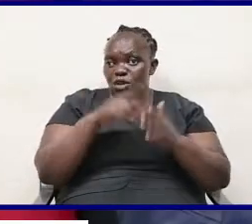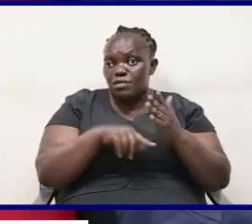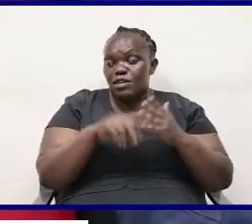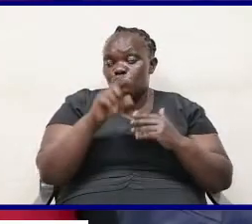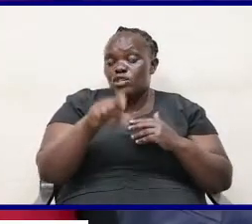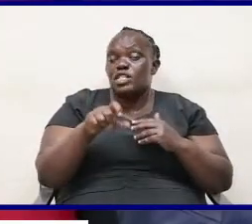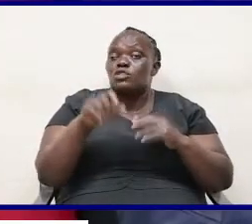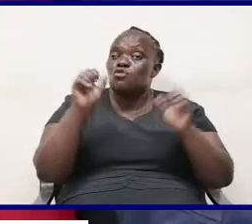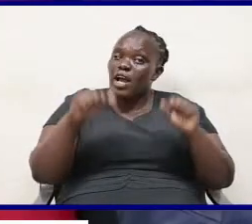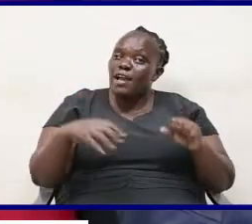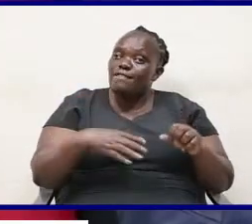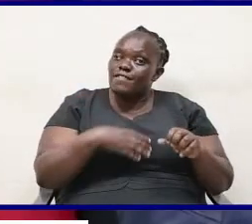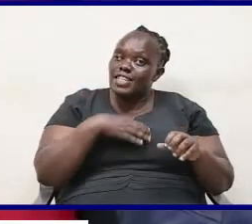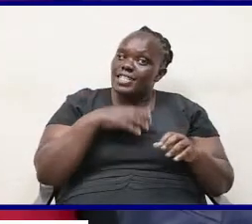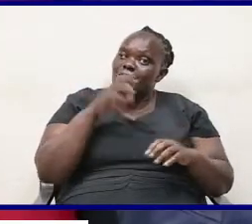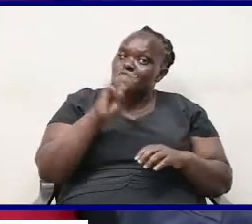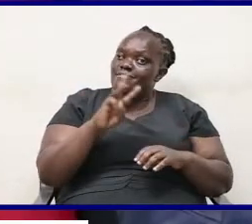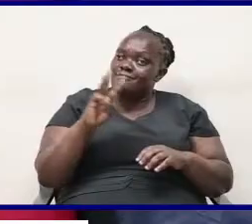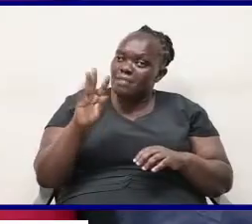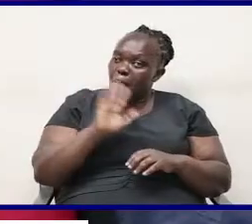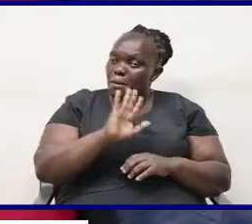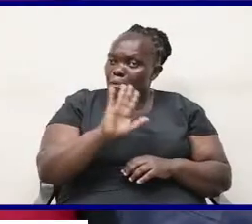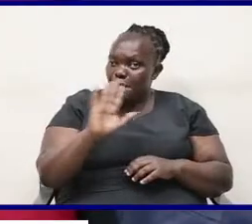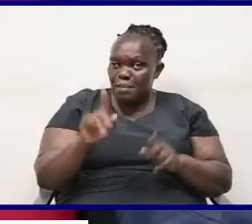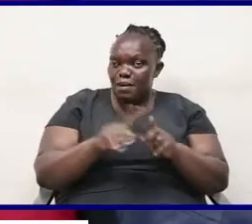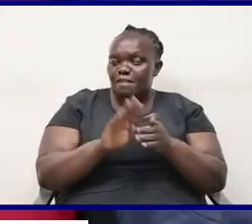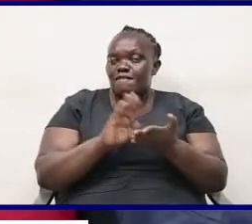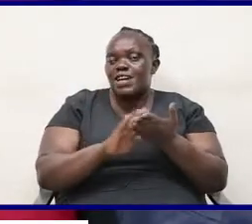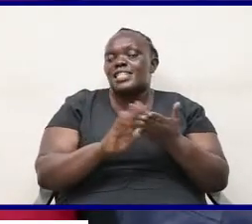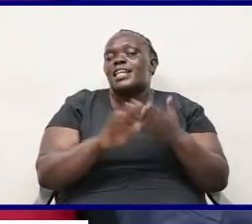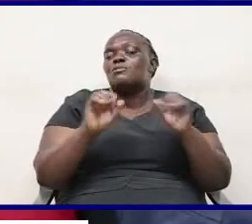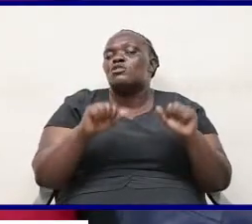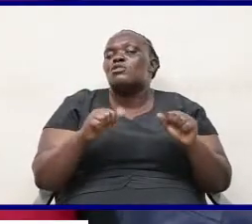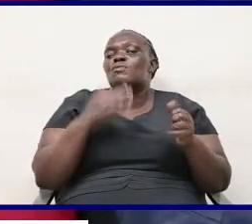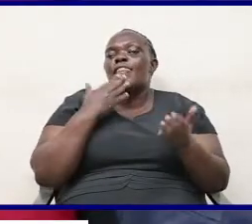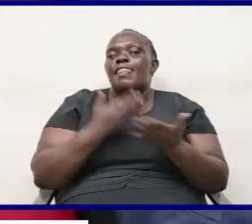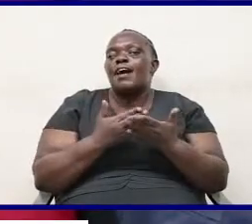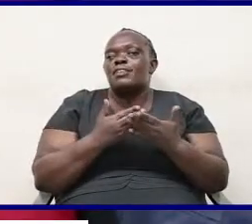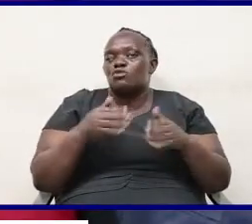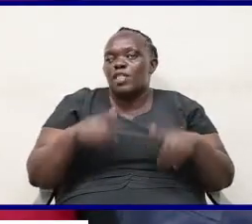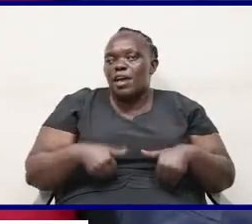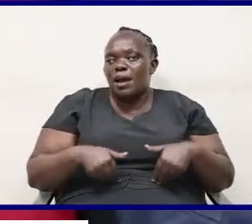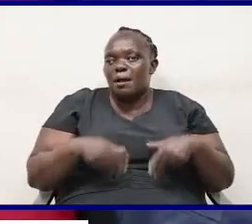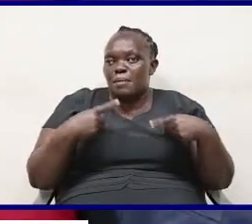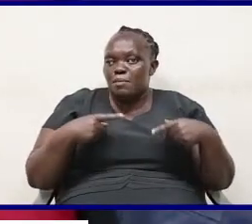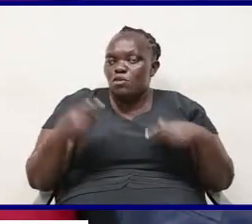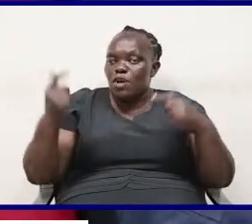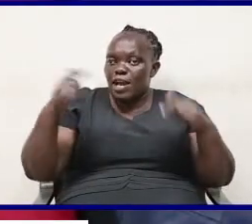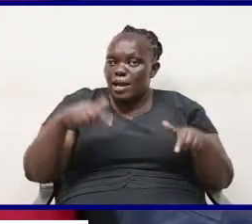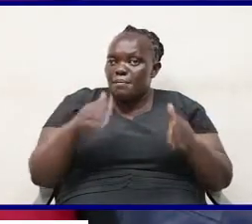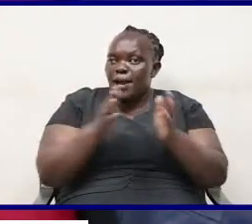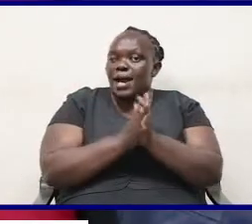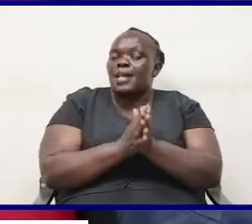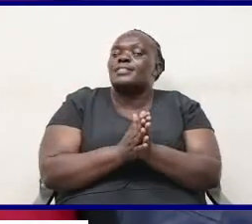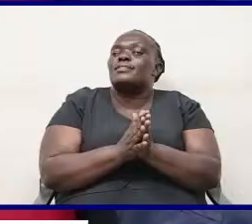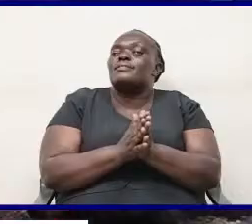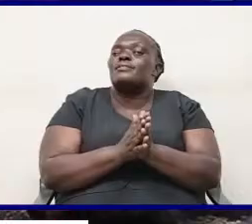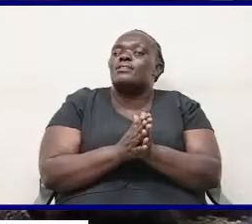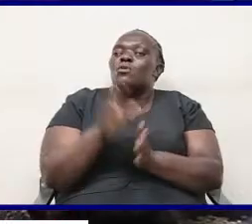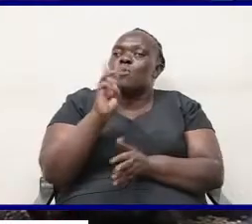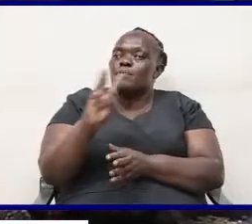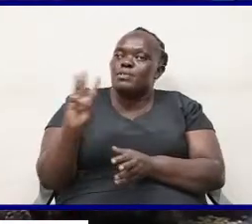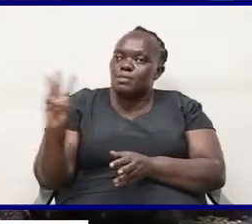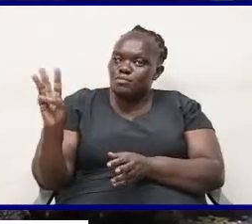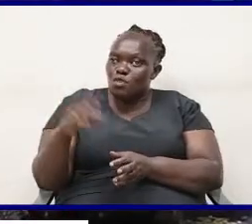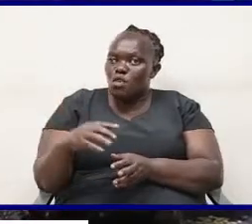you need, you can get from there as fast as possible. And thanks to the young people who really came in and revamped my